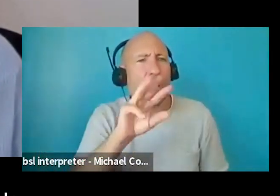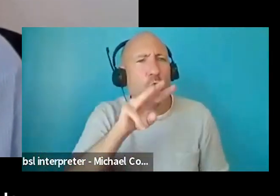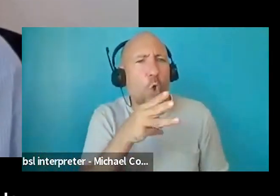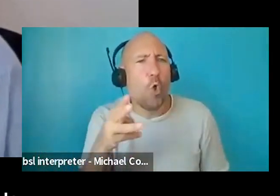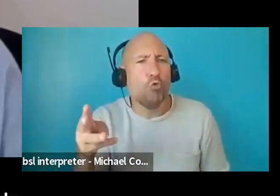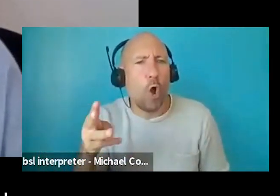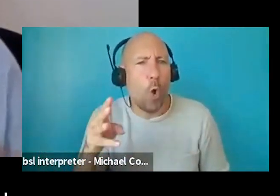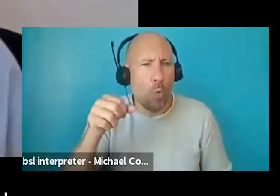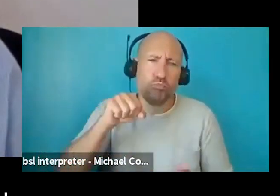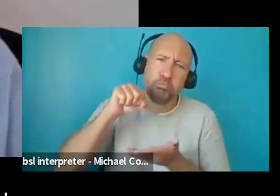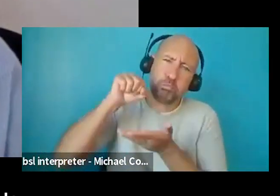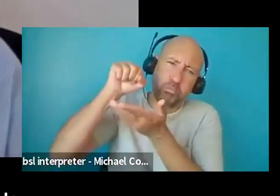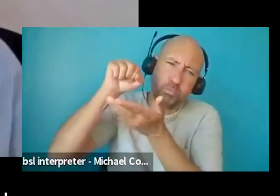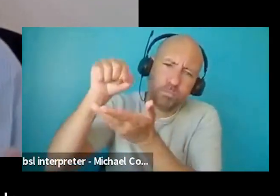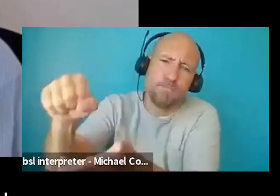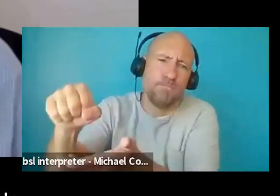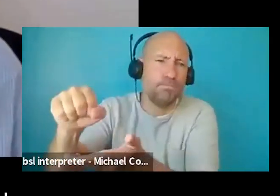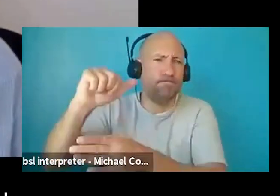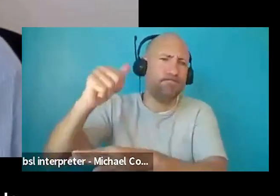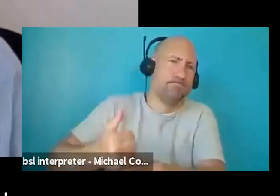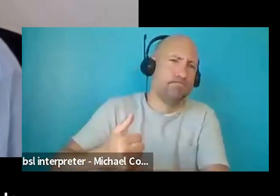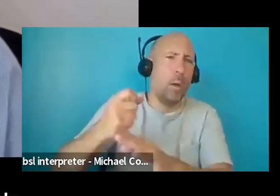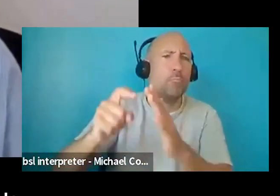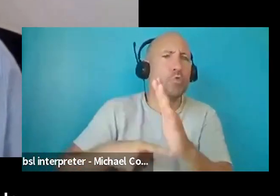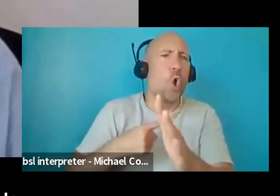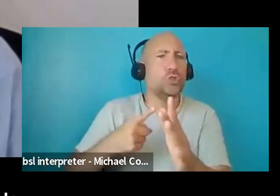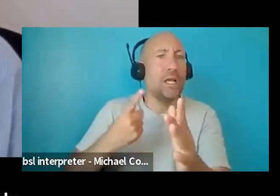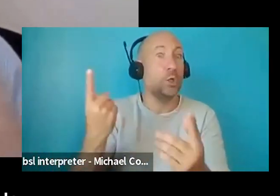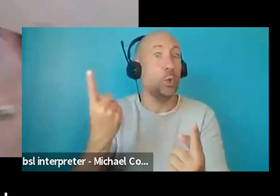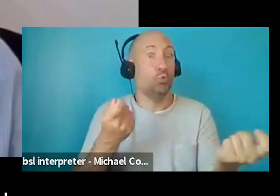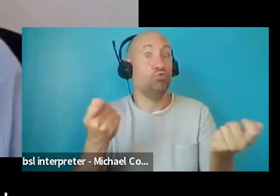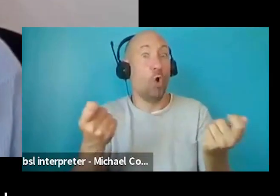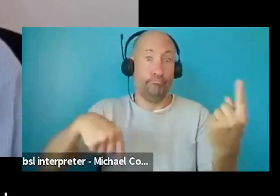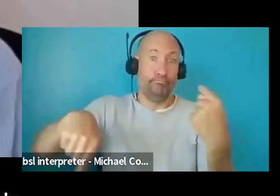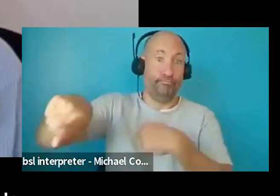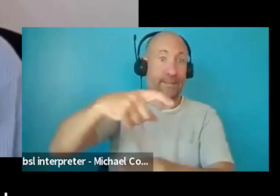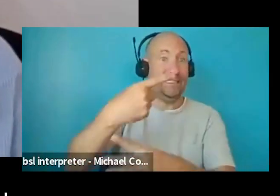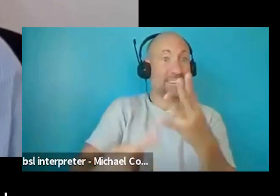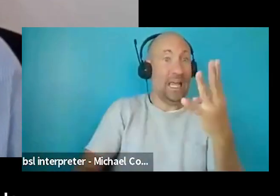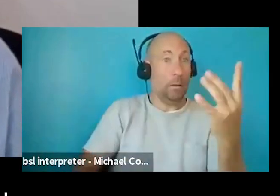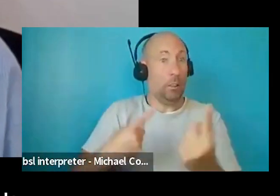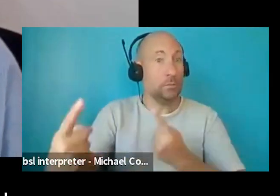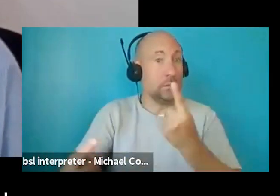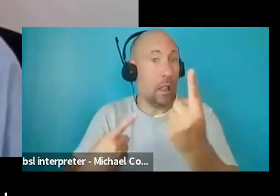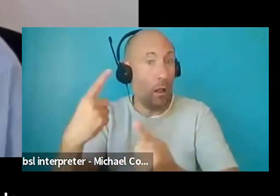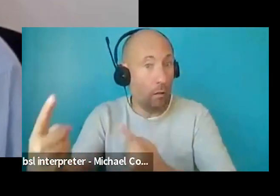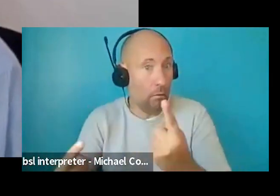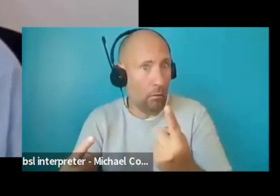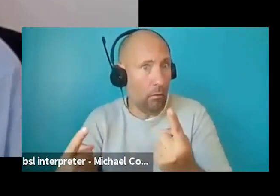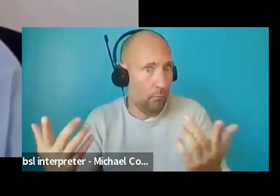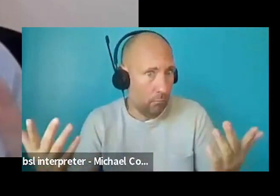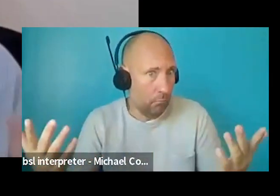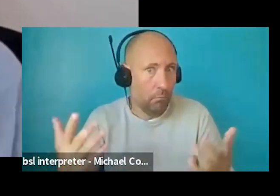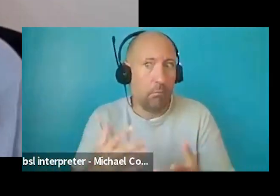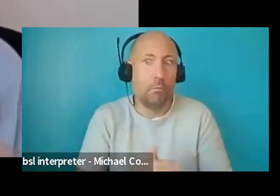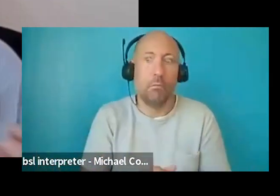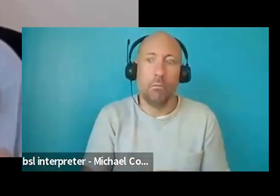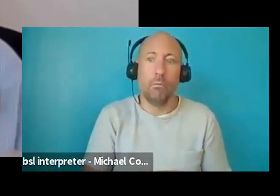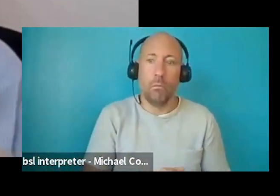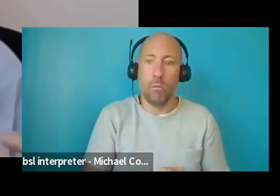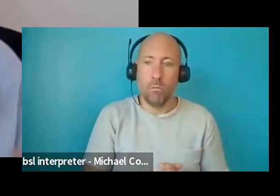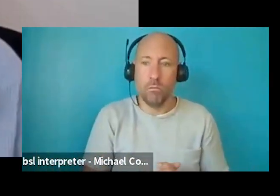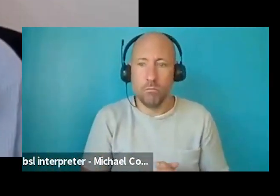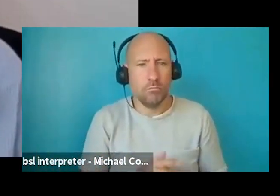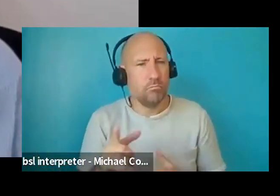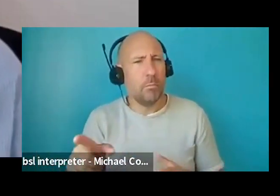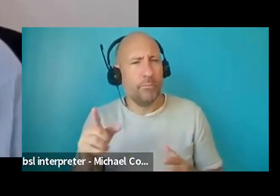project led by disabled people, artists, of course. And the